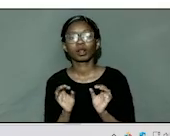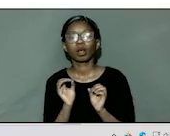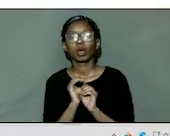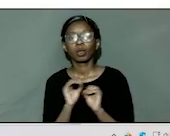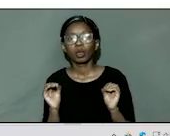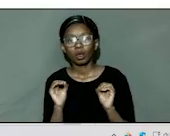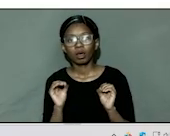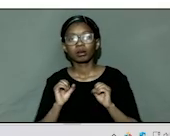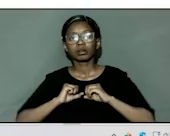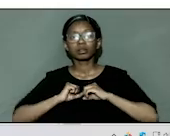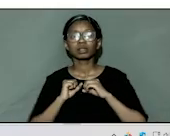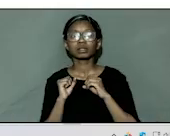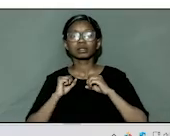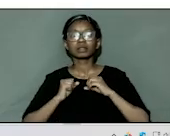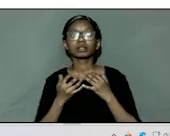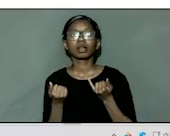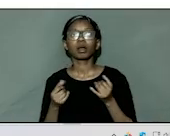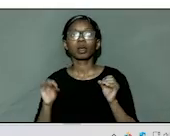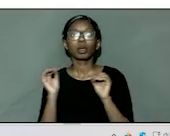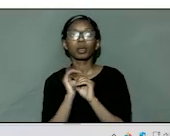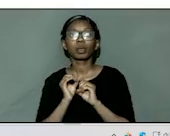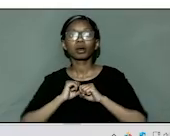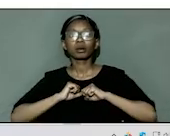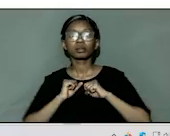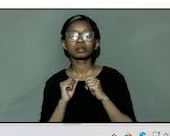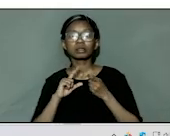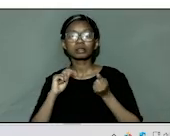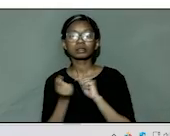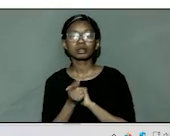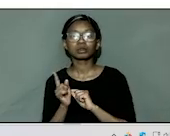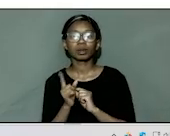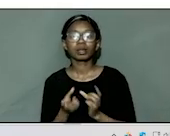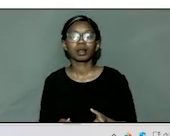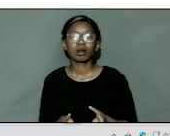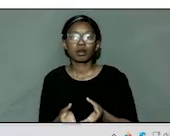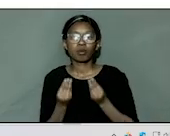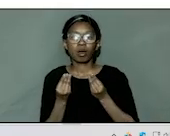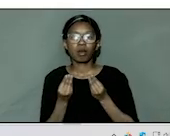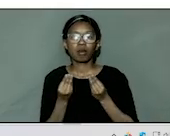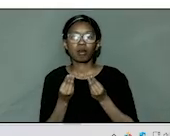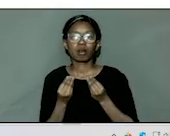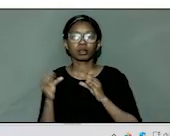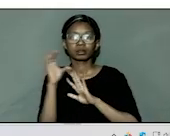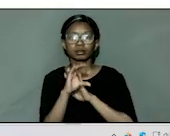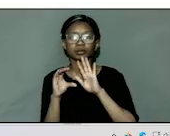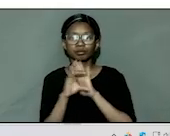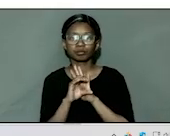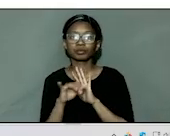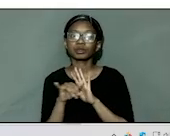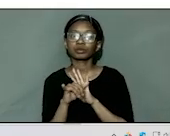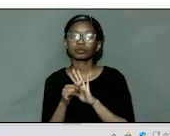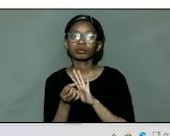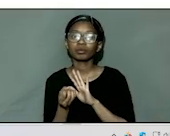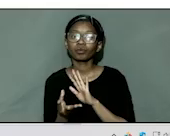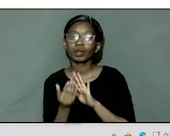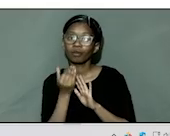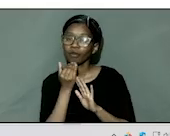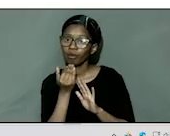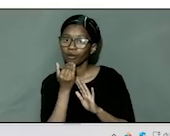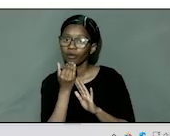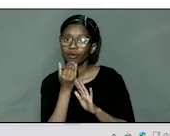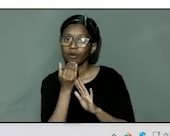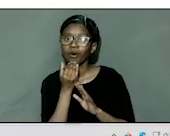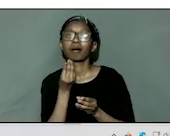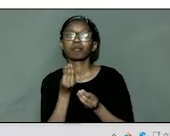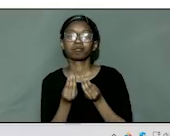and then no wings becomes what? The acquired characteristic, which is passed to the offsprings. And